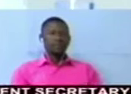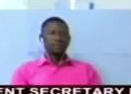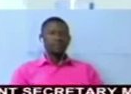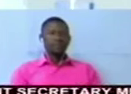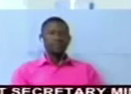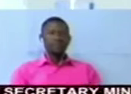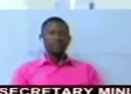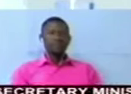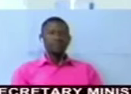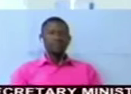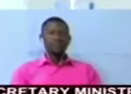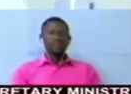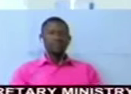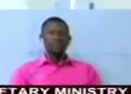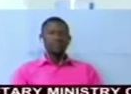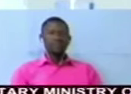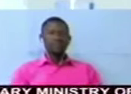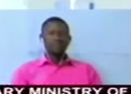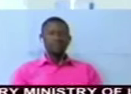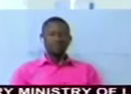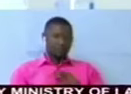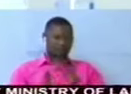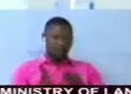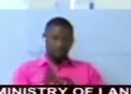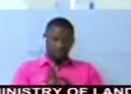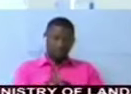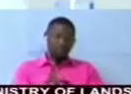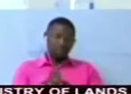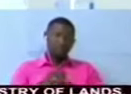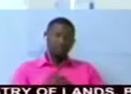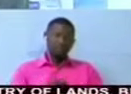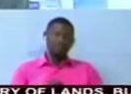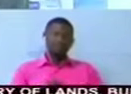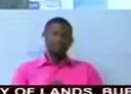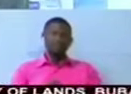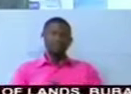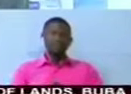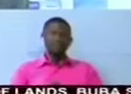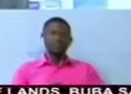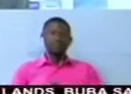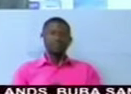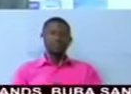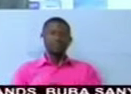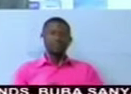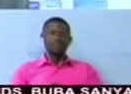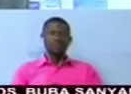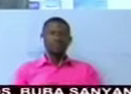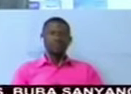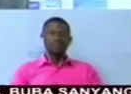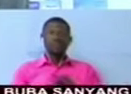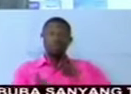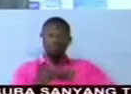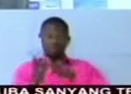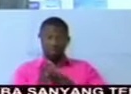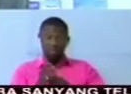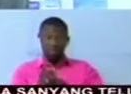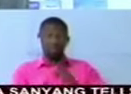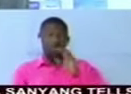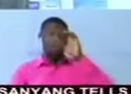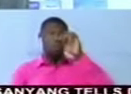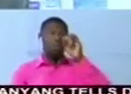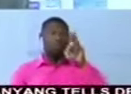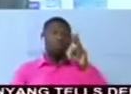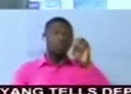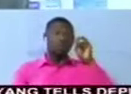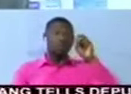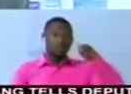He is the director. The director. Thank you very much. You mean Usman Sow, the director general, who